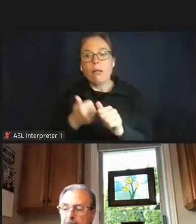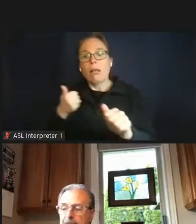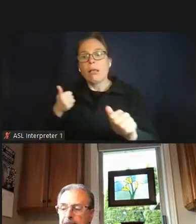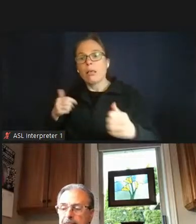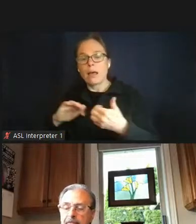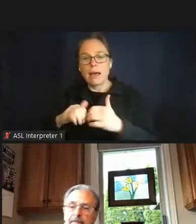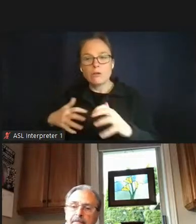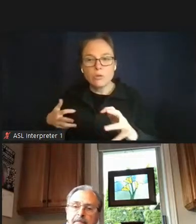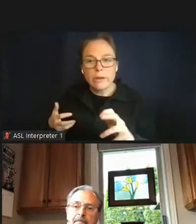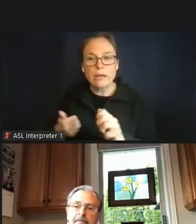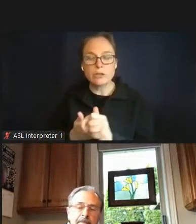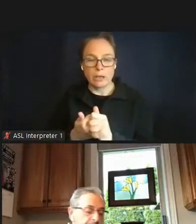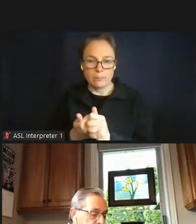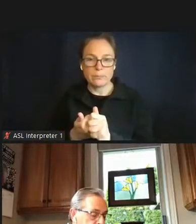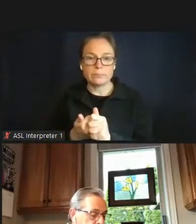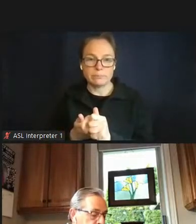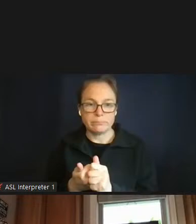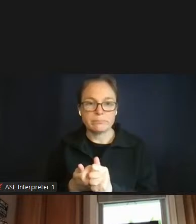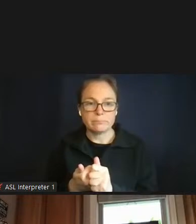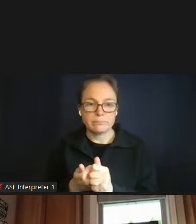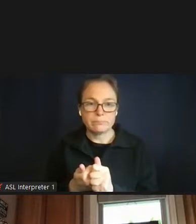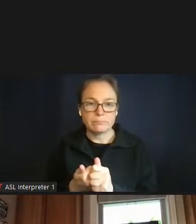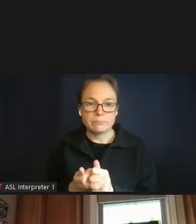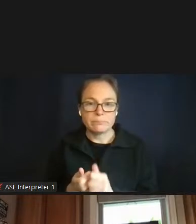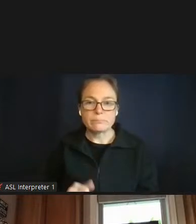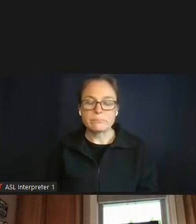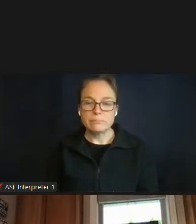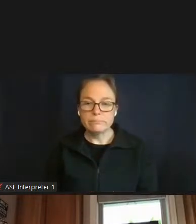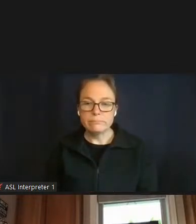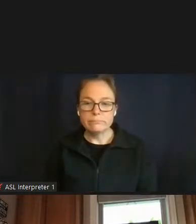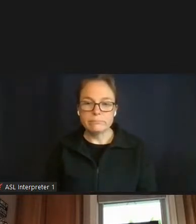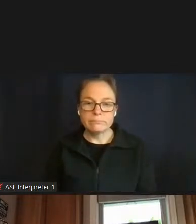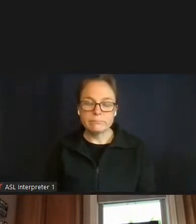creating bottlenecks or other backlogs given the limited resources.